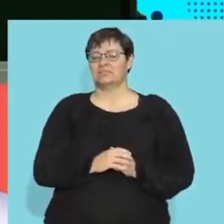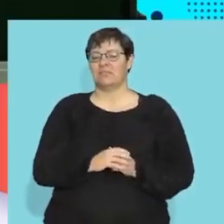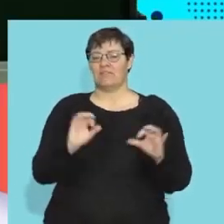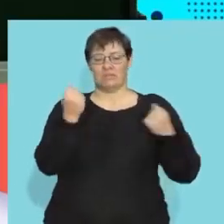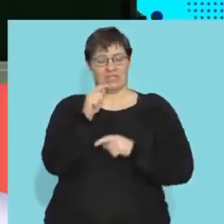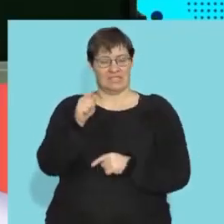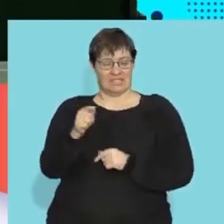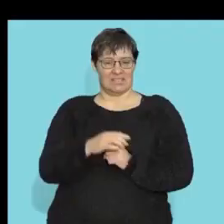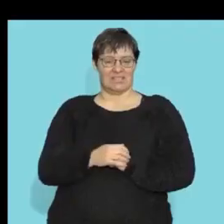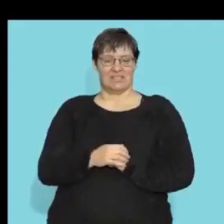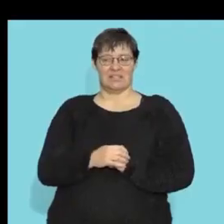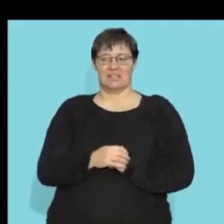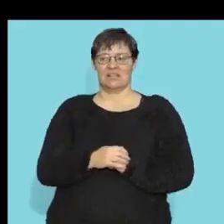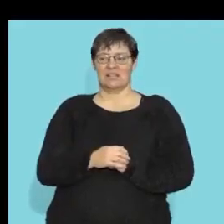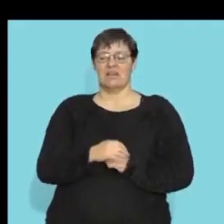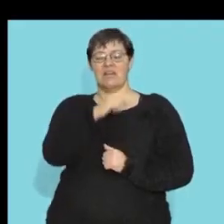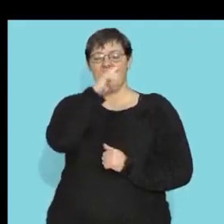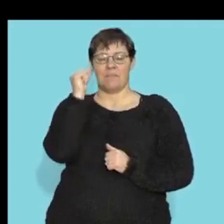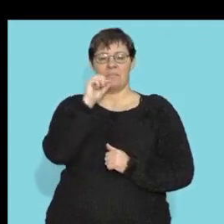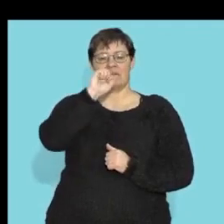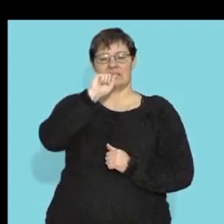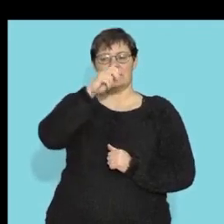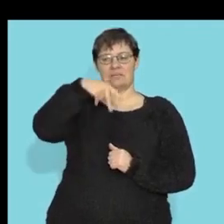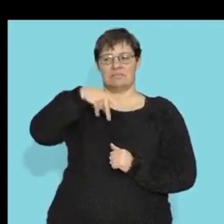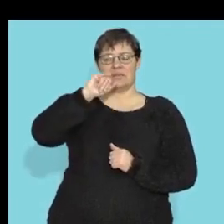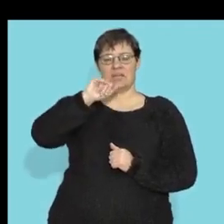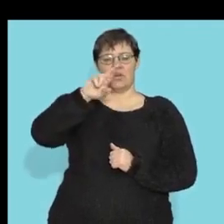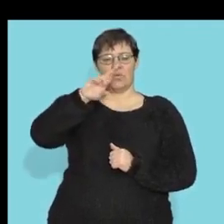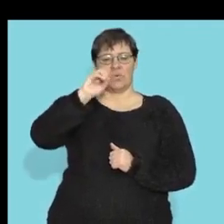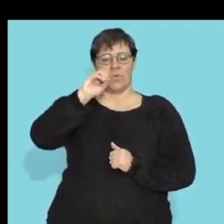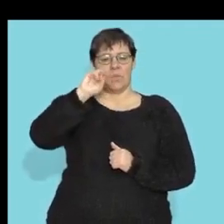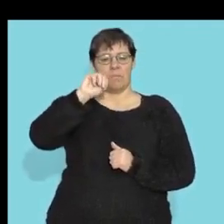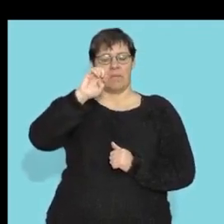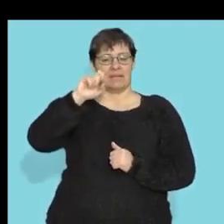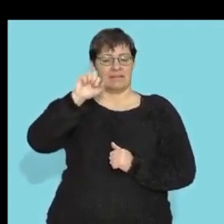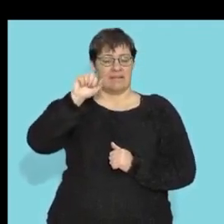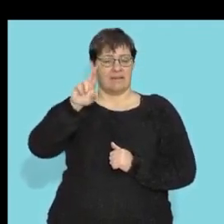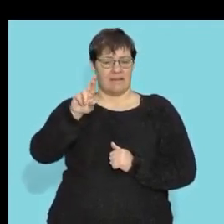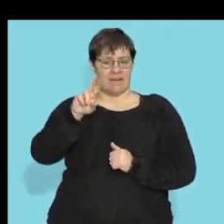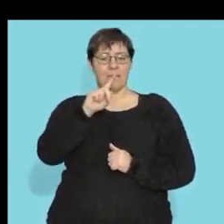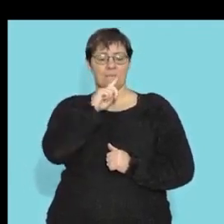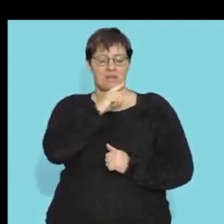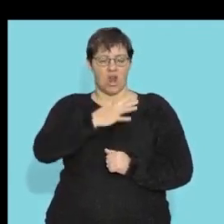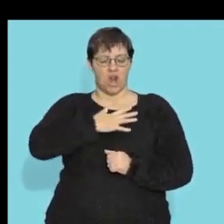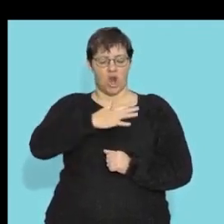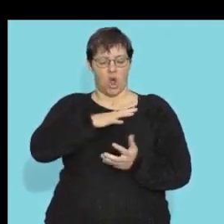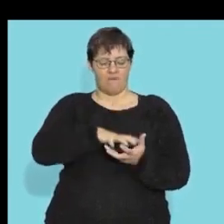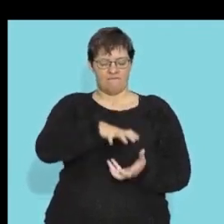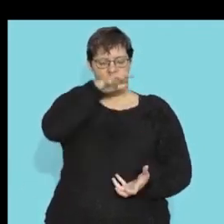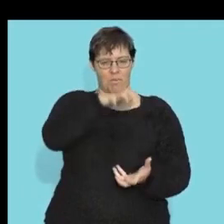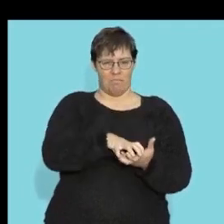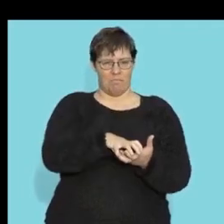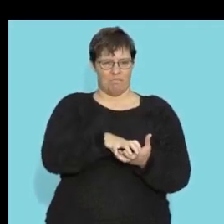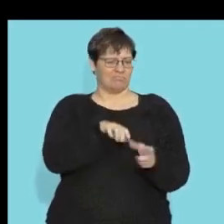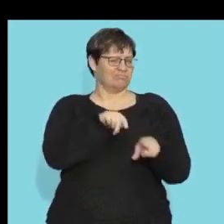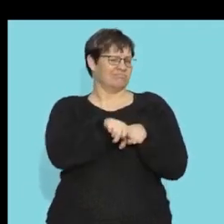this little machine, right? It's called a spirometer. And what it tests is your lung volume. What do I